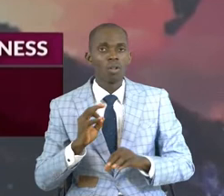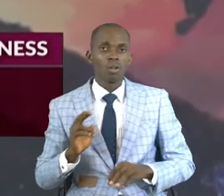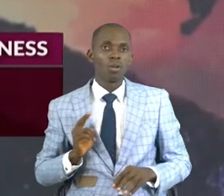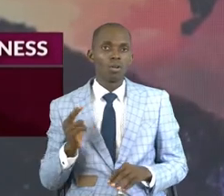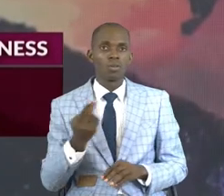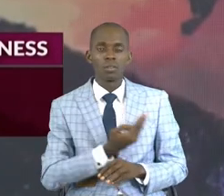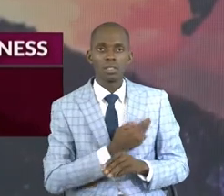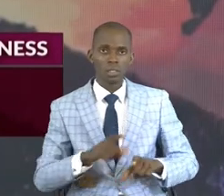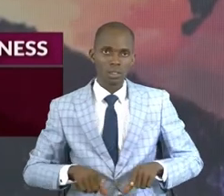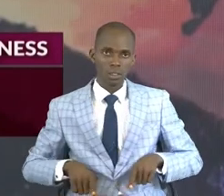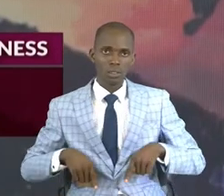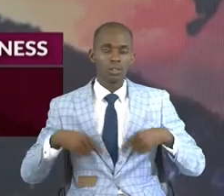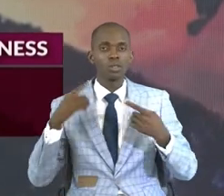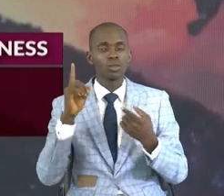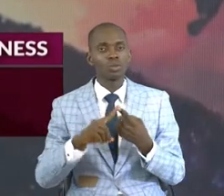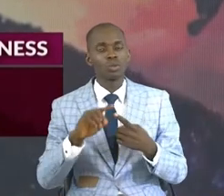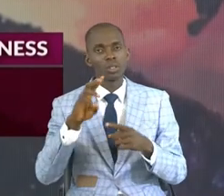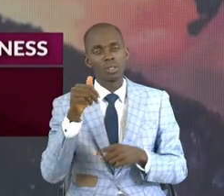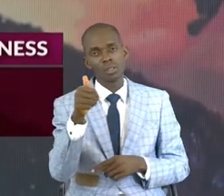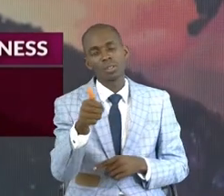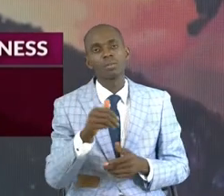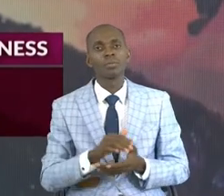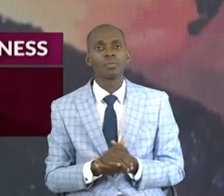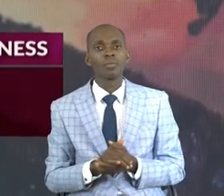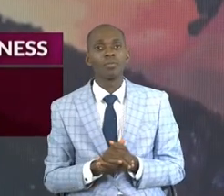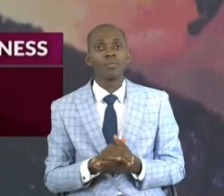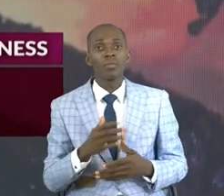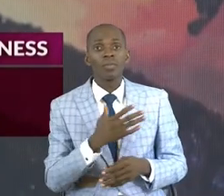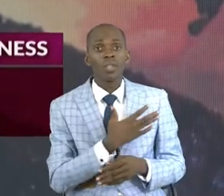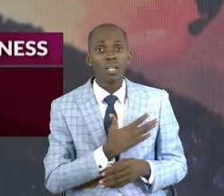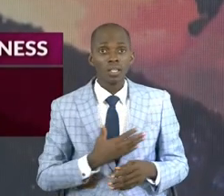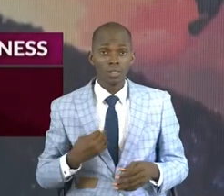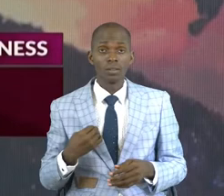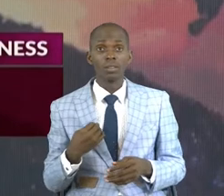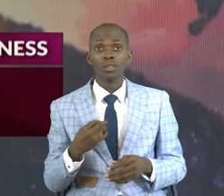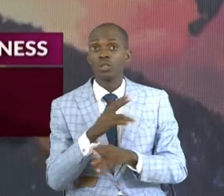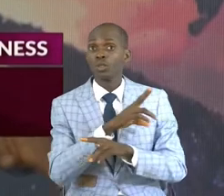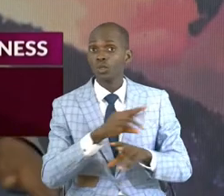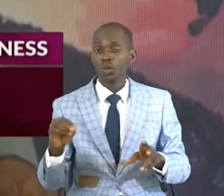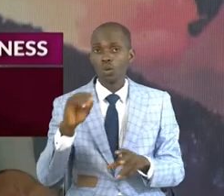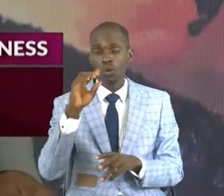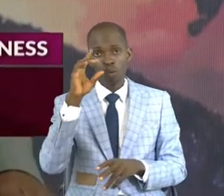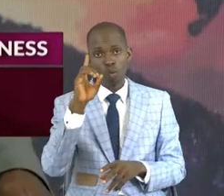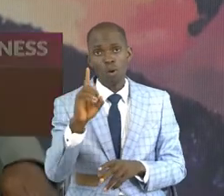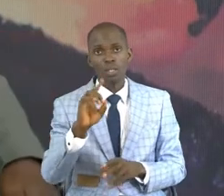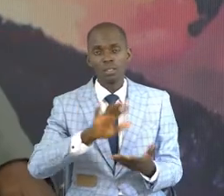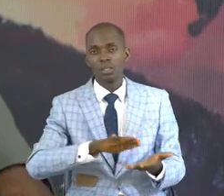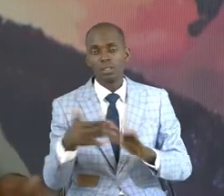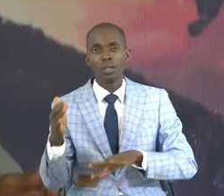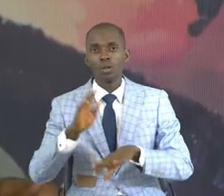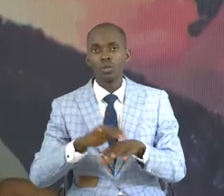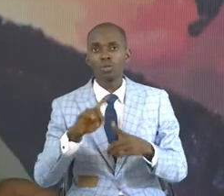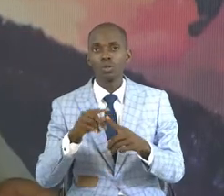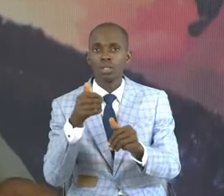liveth to himself, and no man dieth to himself,